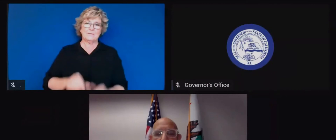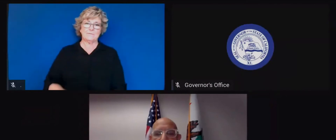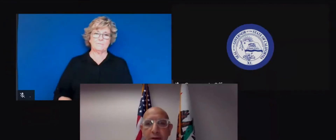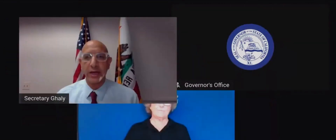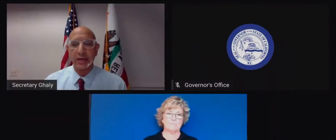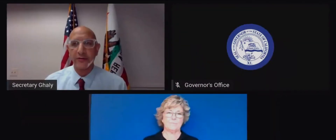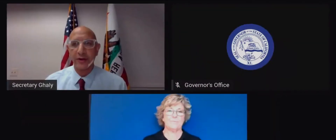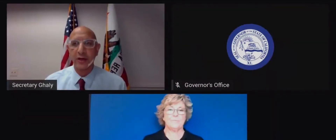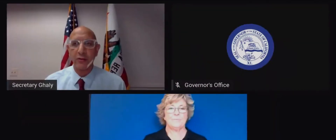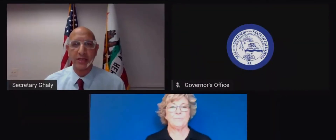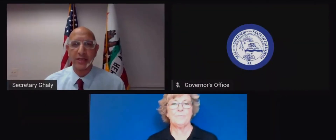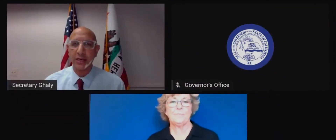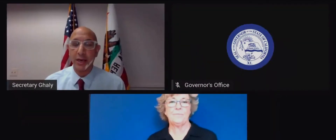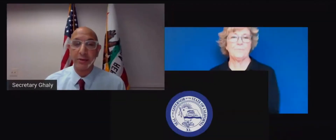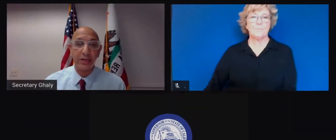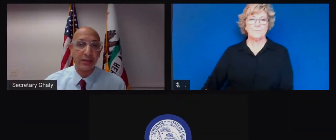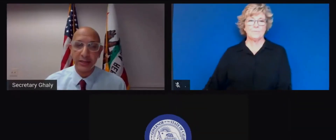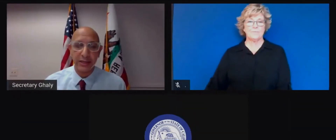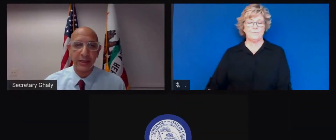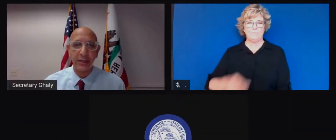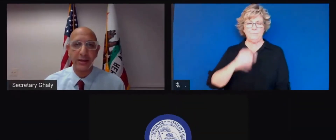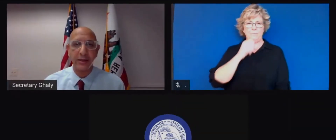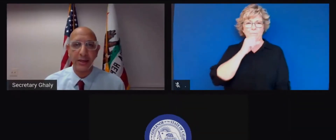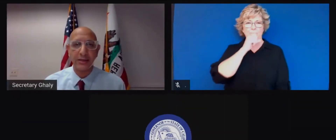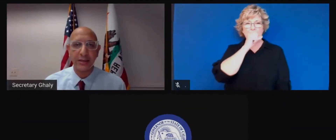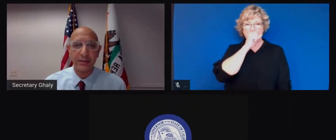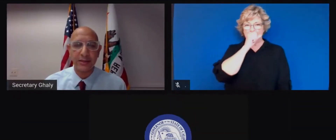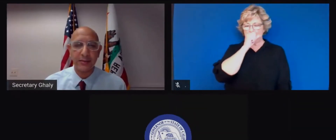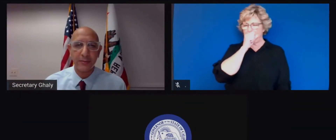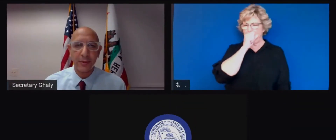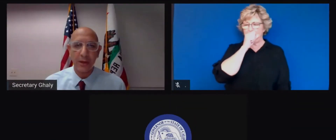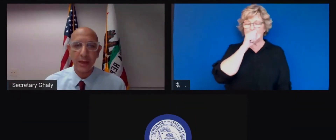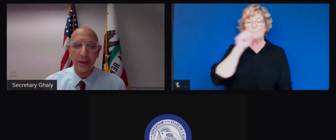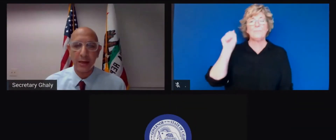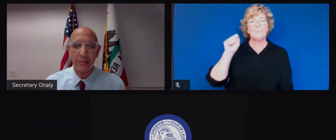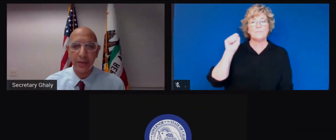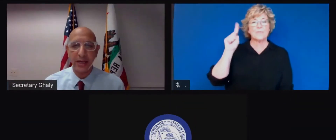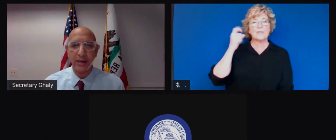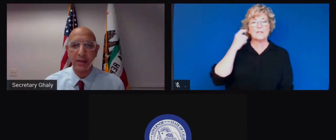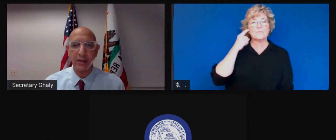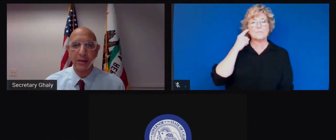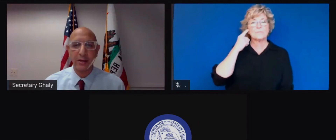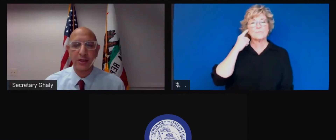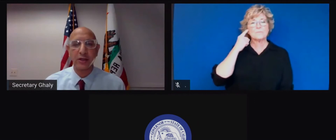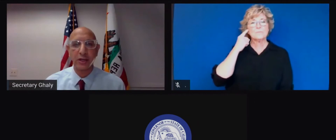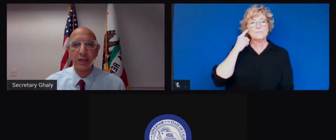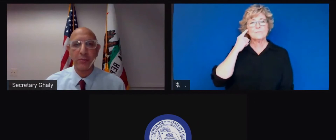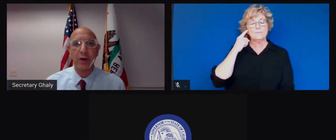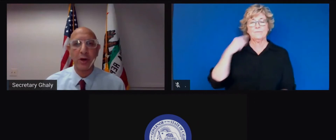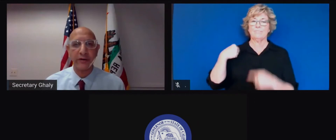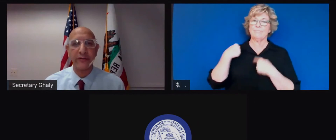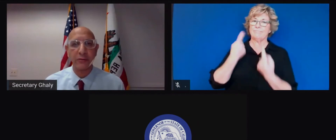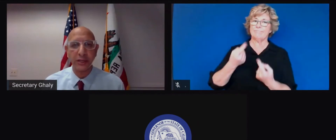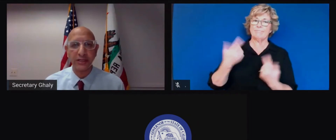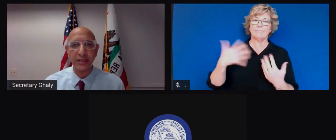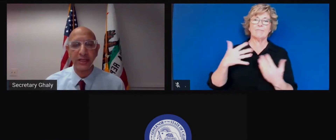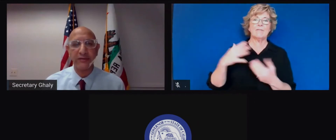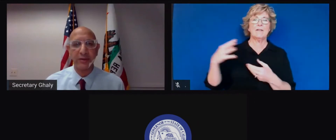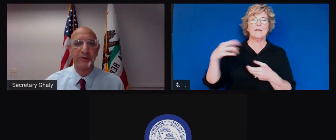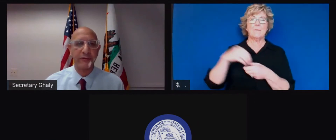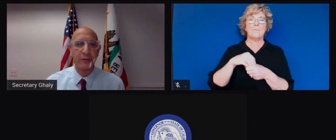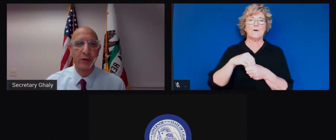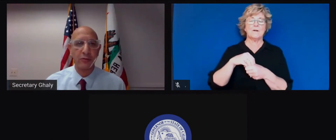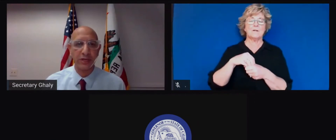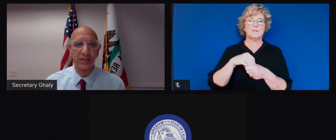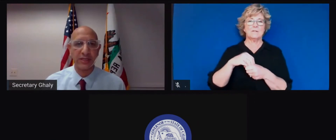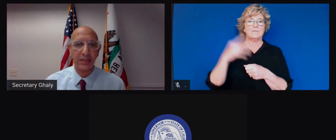Yeah, Governor, and thank you for the question. I mean, indeed, and this has been certainly part of the reason,